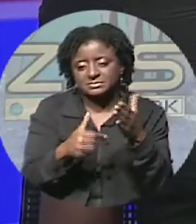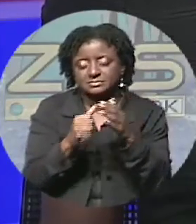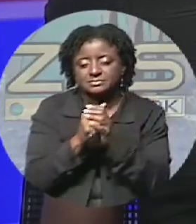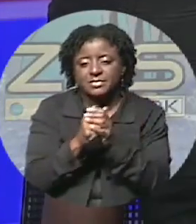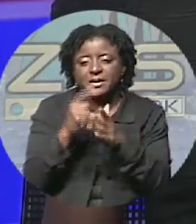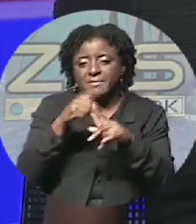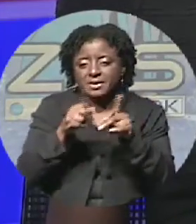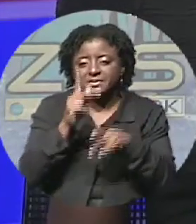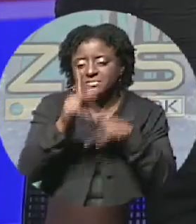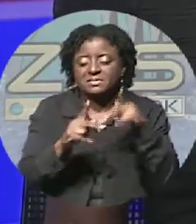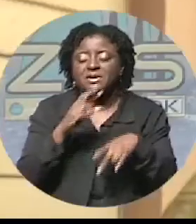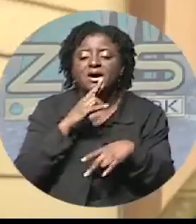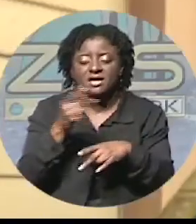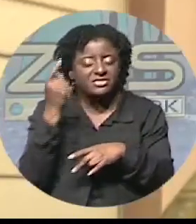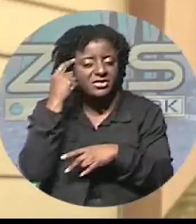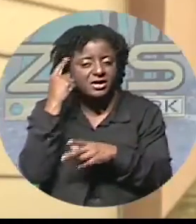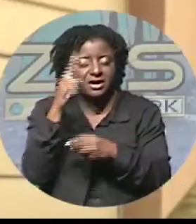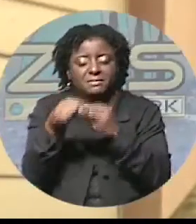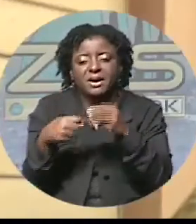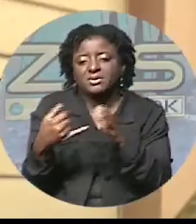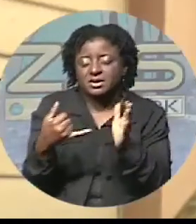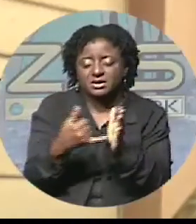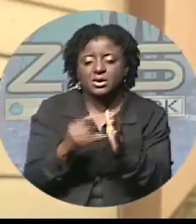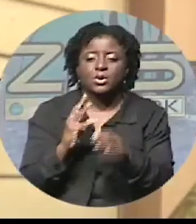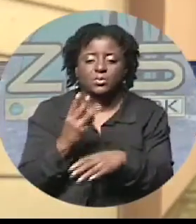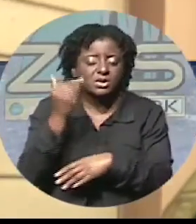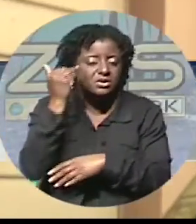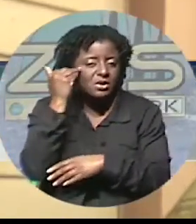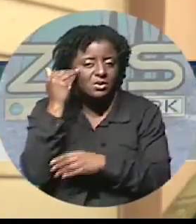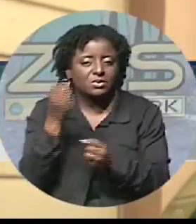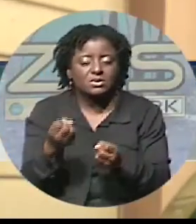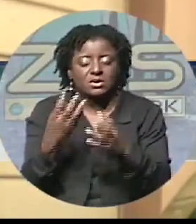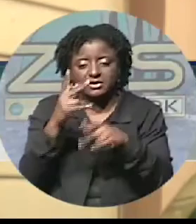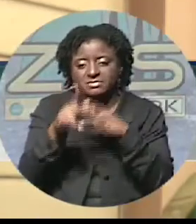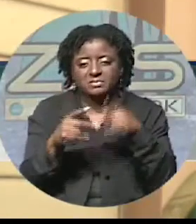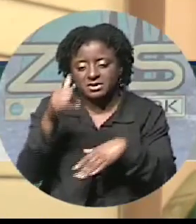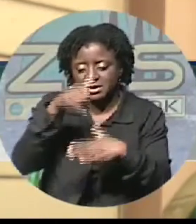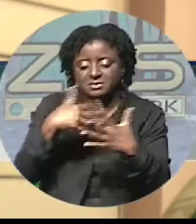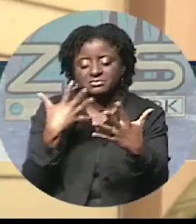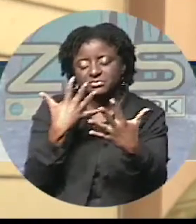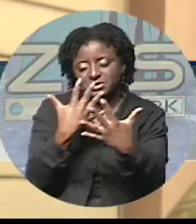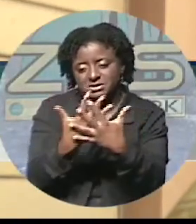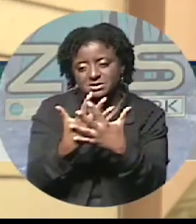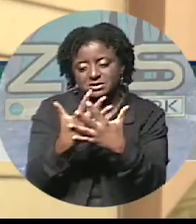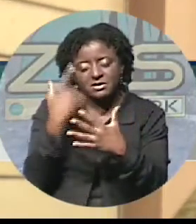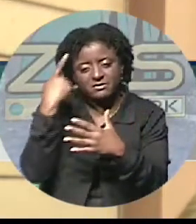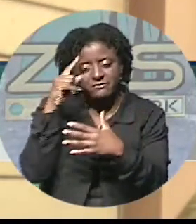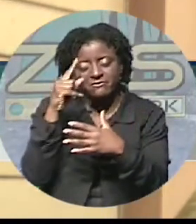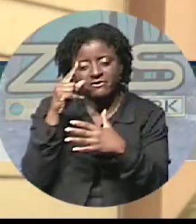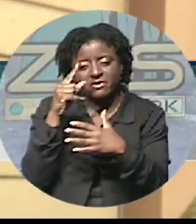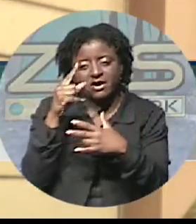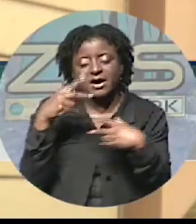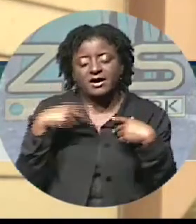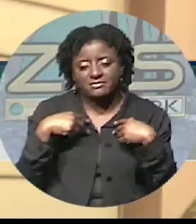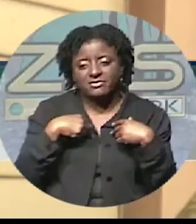about. We do know that there are a lot of people who are imprisoned for quantities of